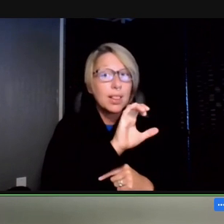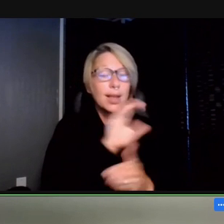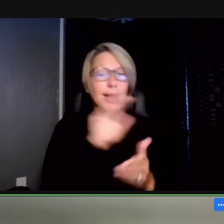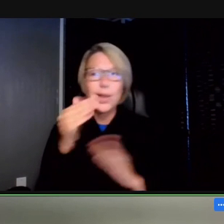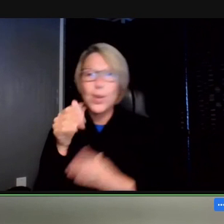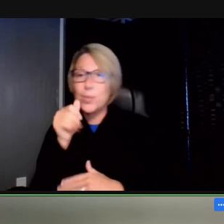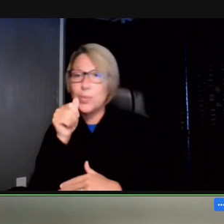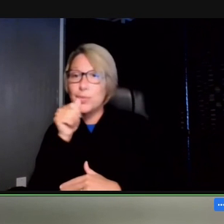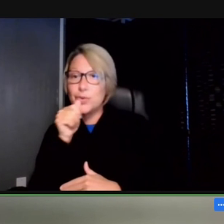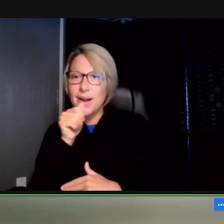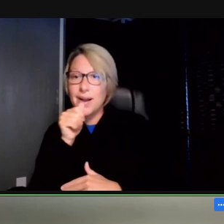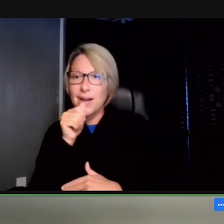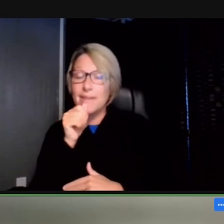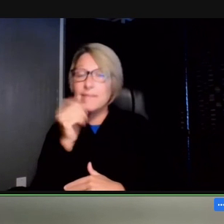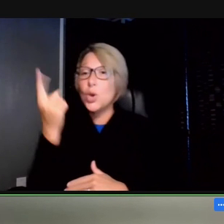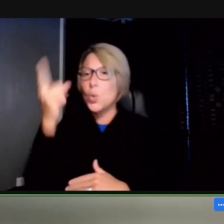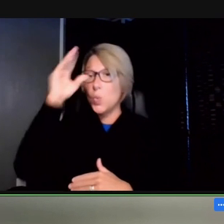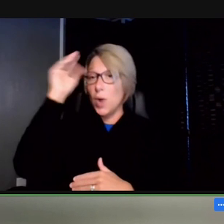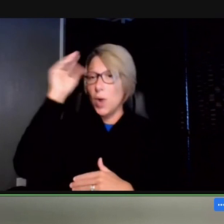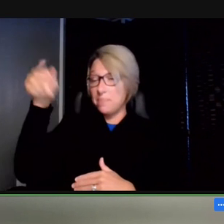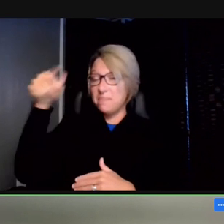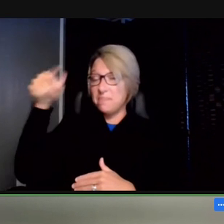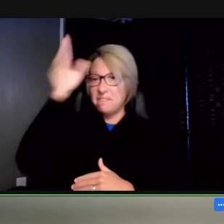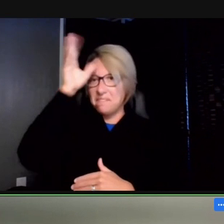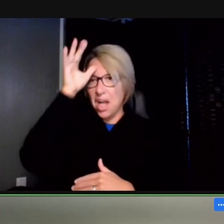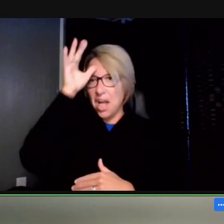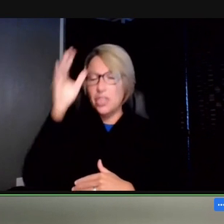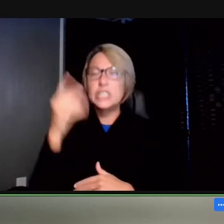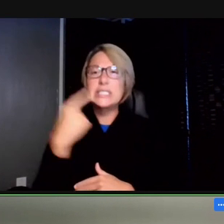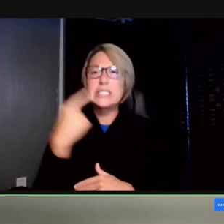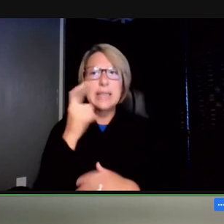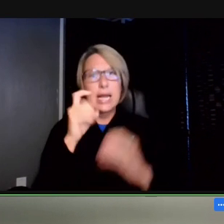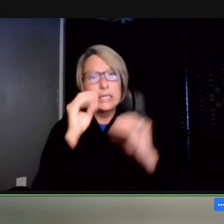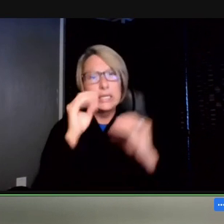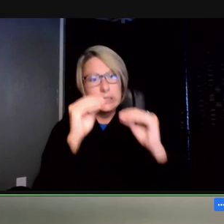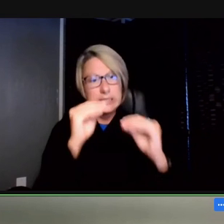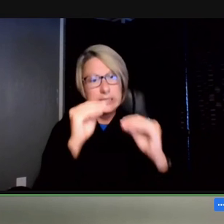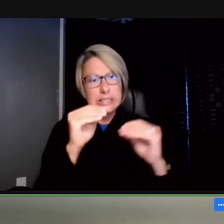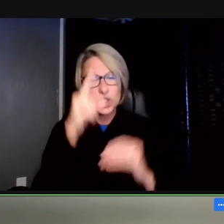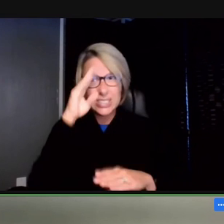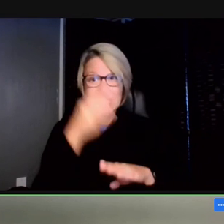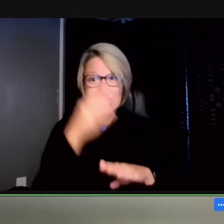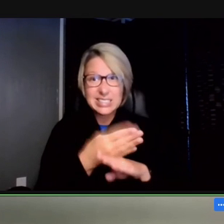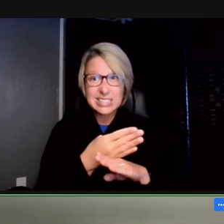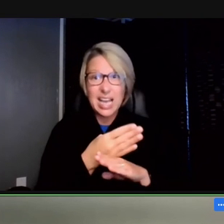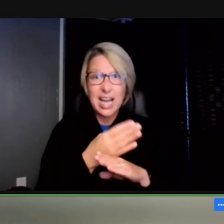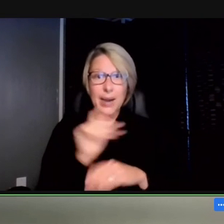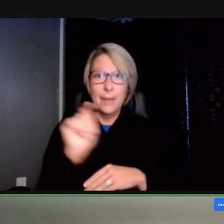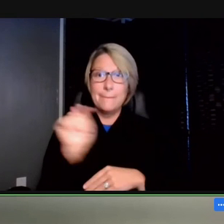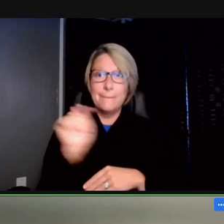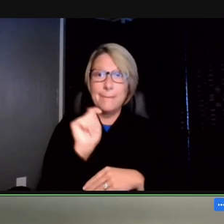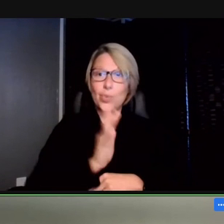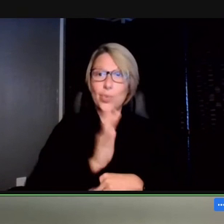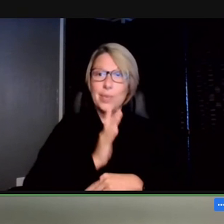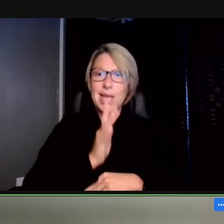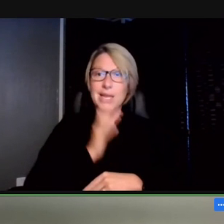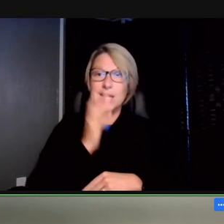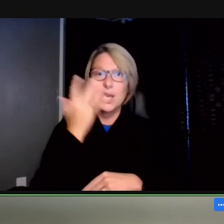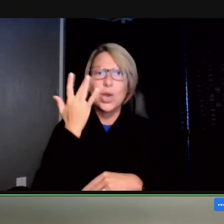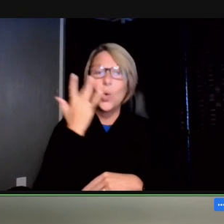father tell me, he said that he had to teach his son bathroom etiquette in a bathroom, because there wasn't